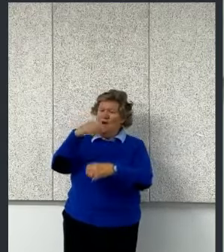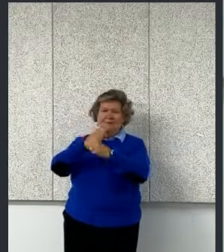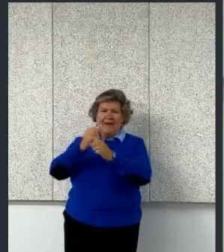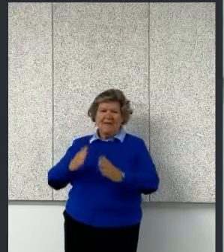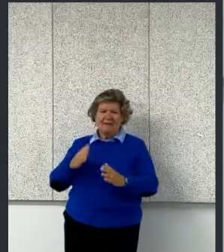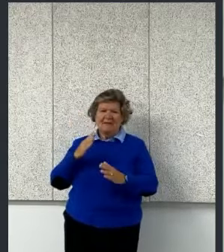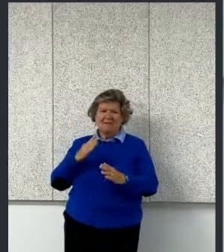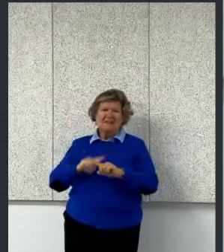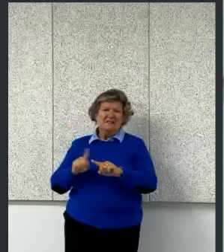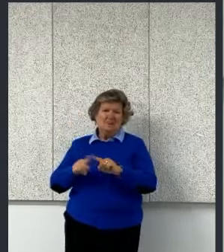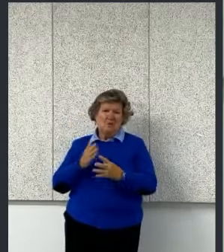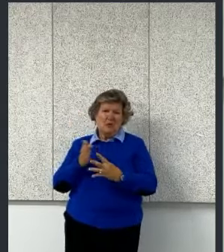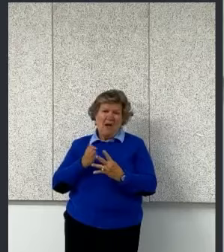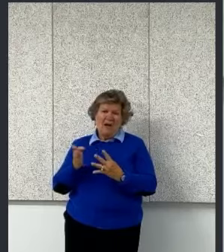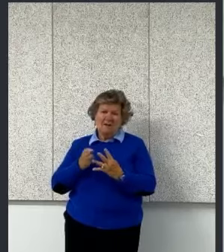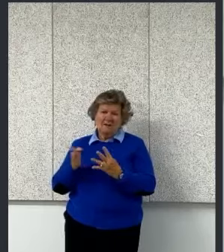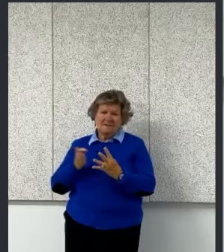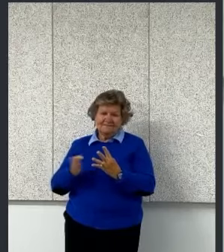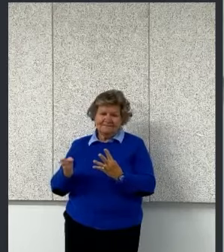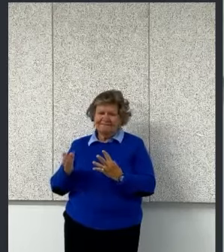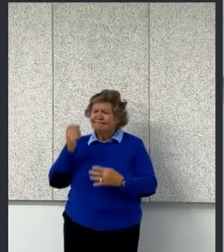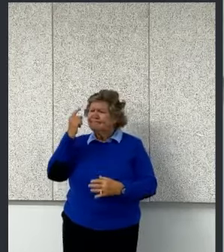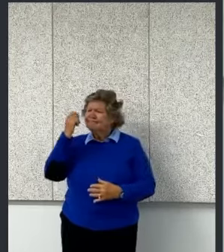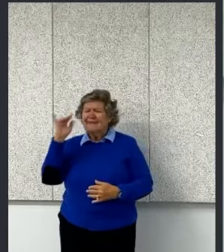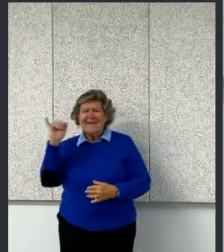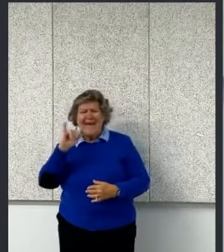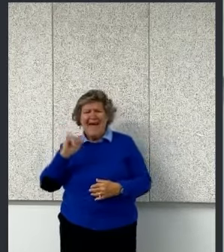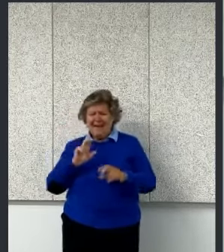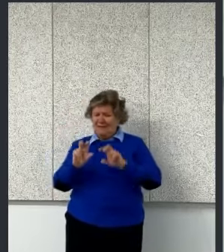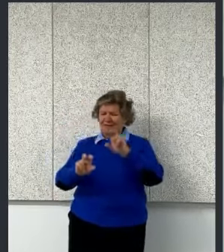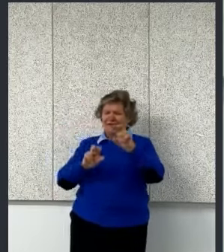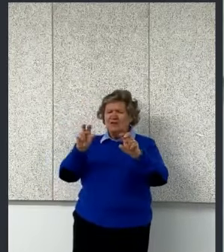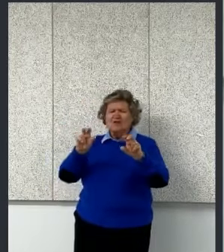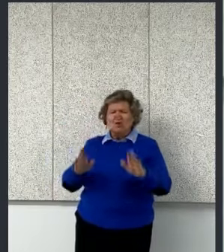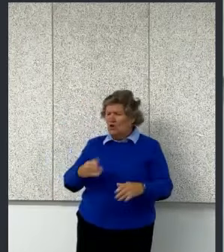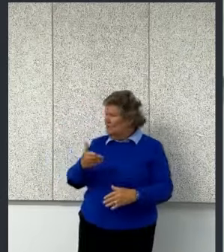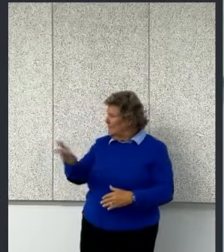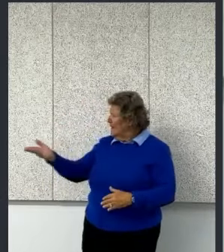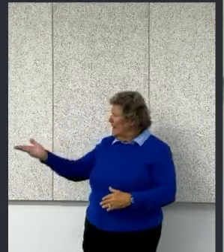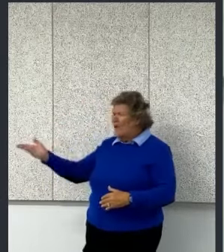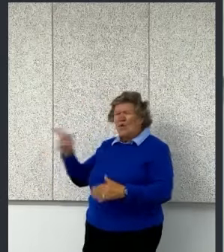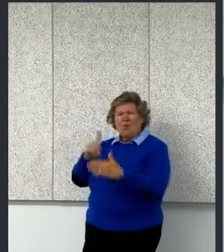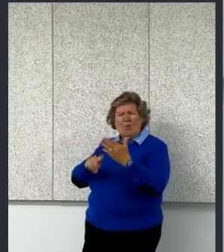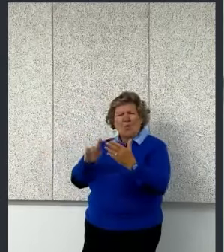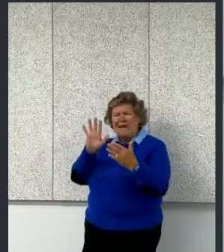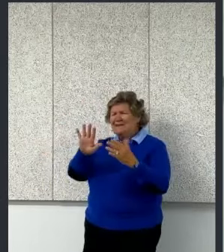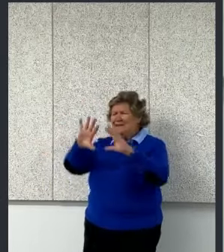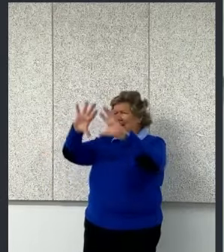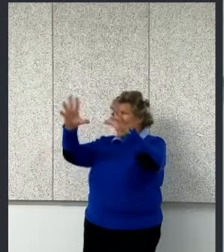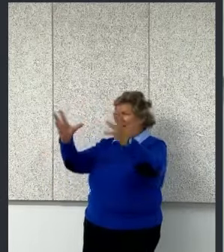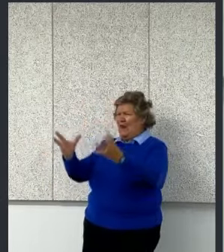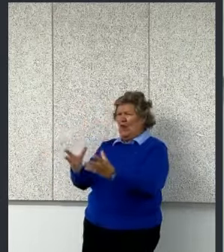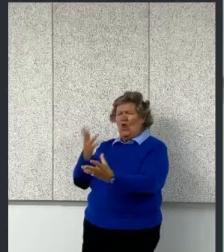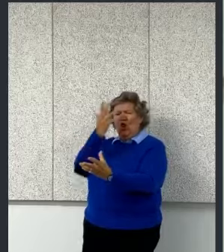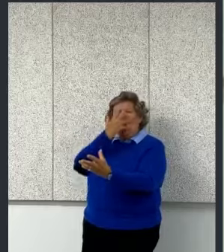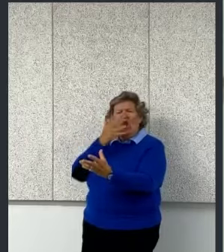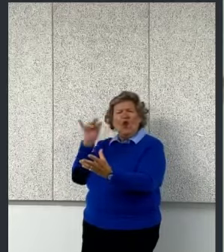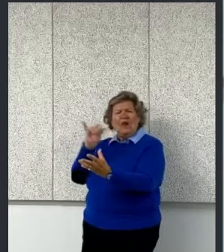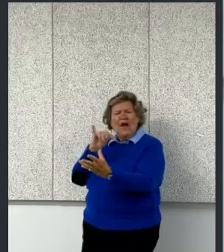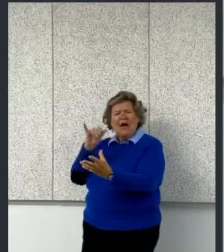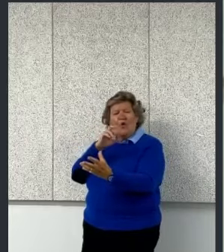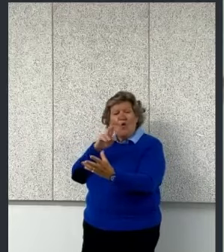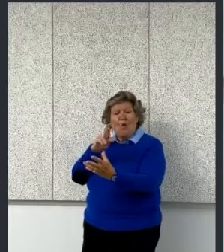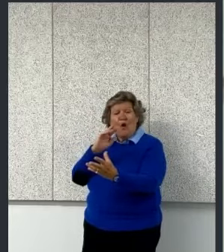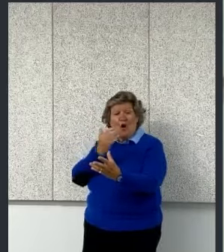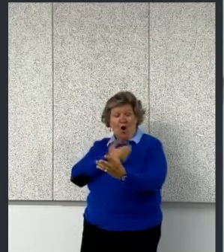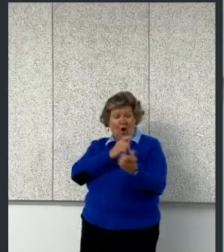various ways. And as funders, what do you think that looks like? Or what do you think the changes